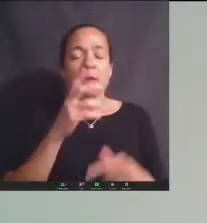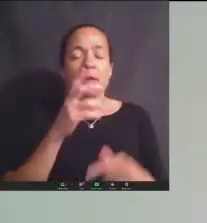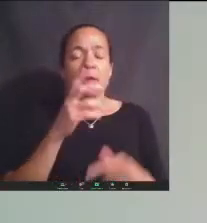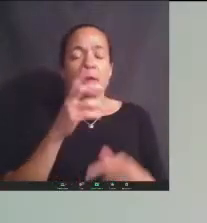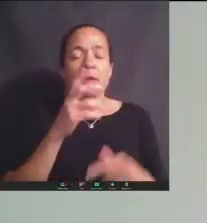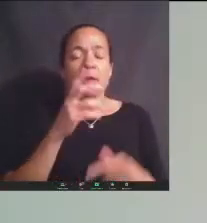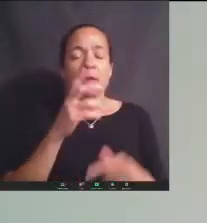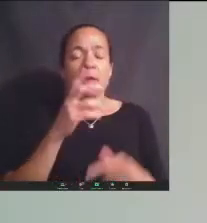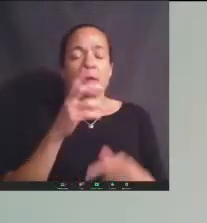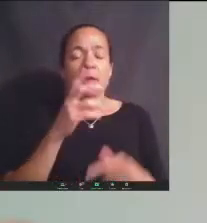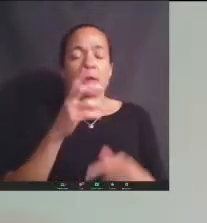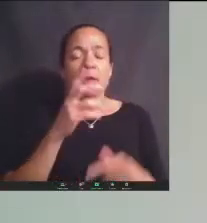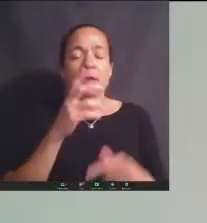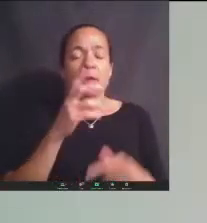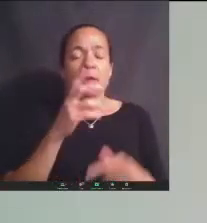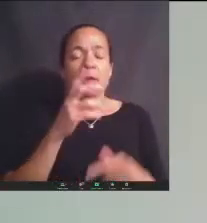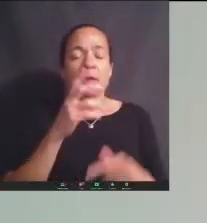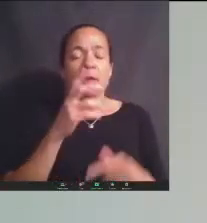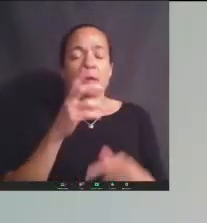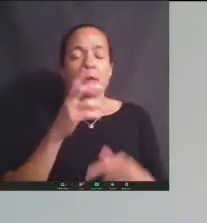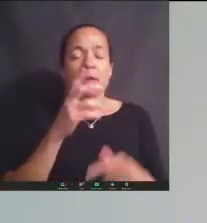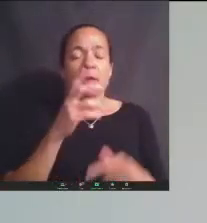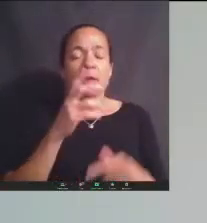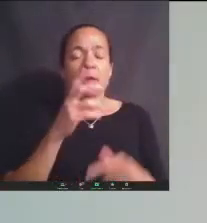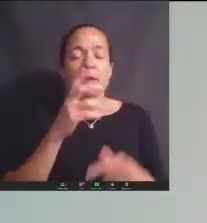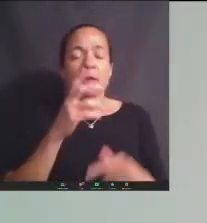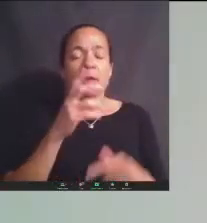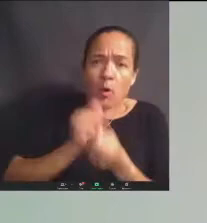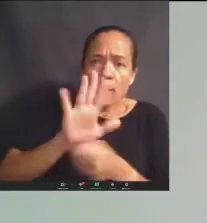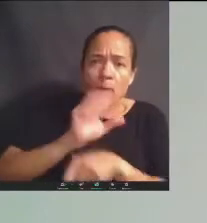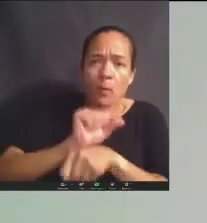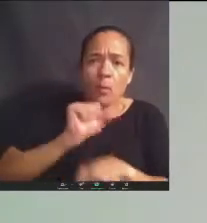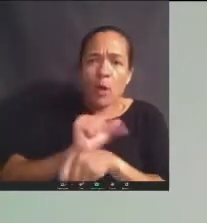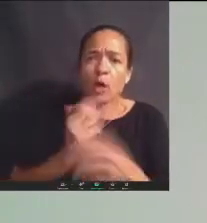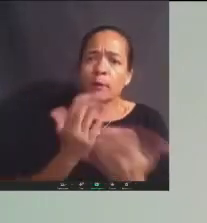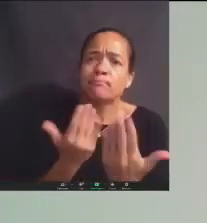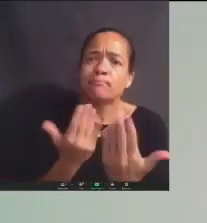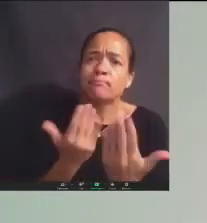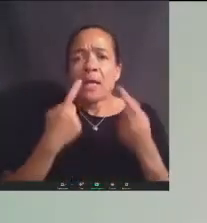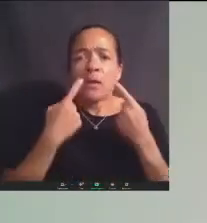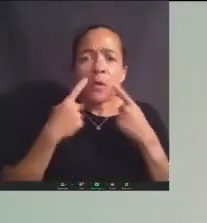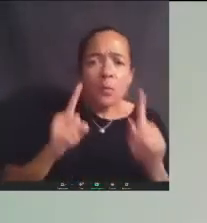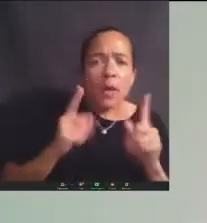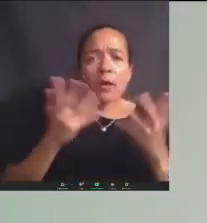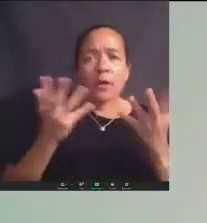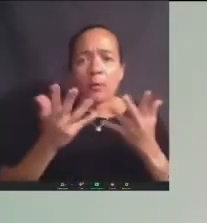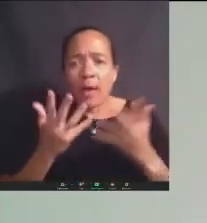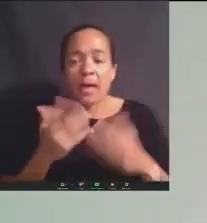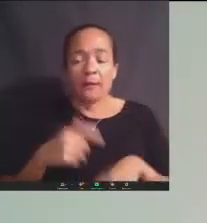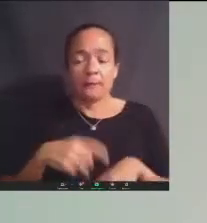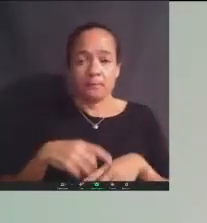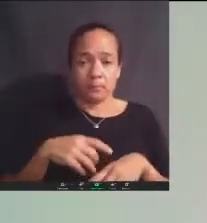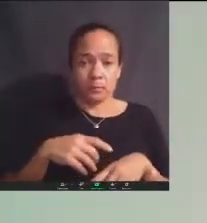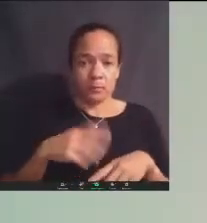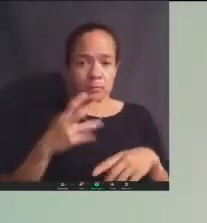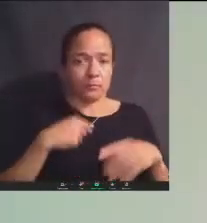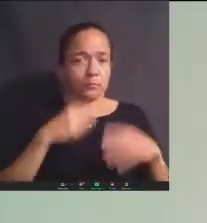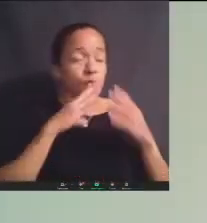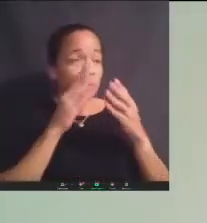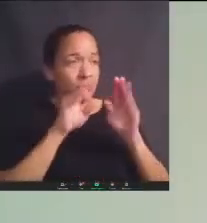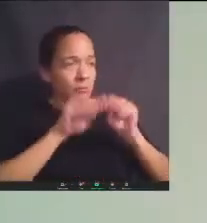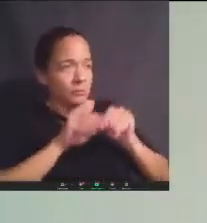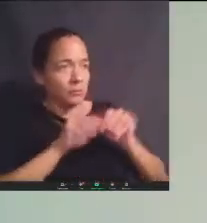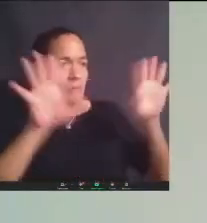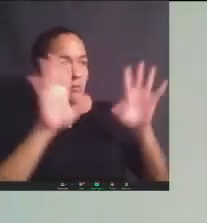support their works if they could, tell us things they were working on. And the interesting thing when we went public with the narrative was we expected, because you talk about unsung